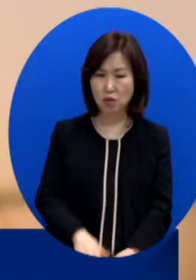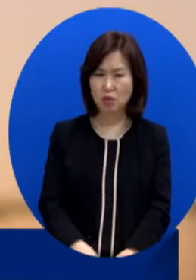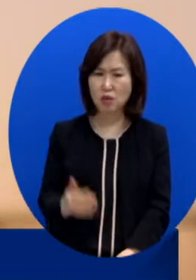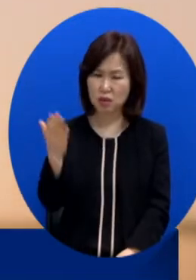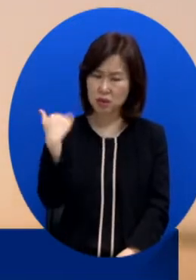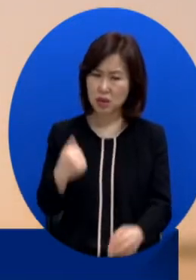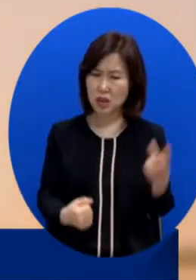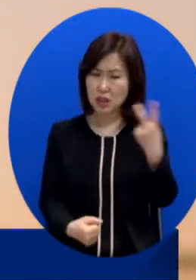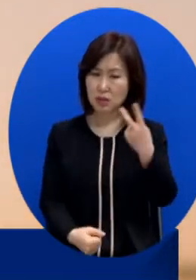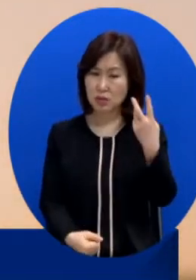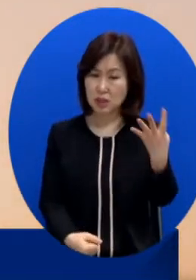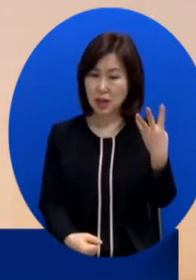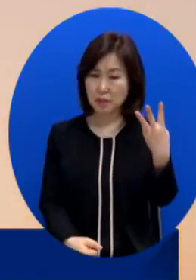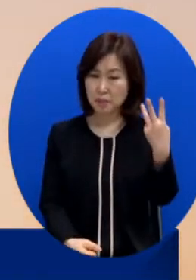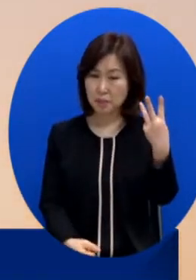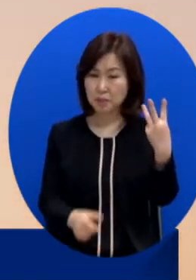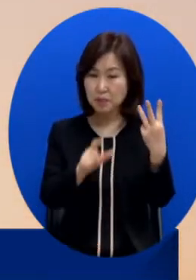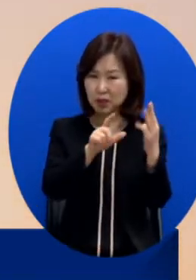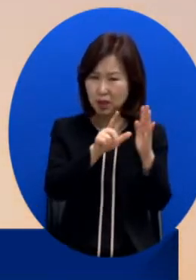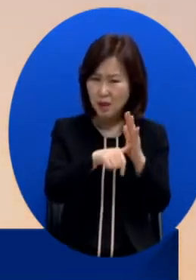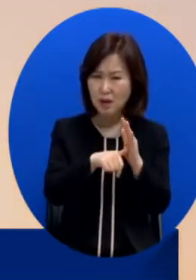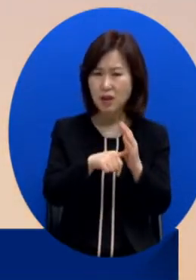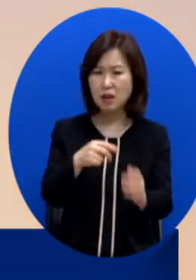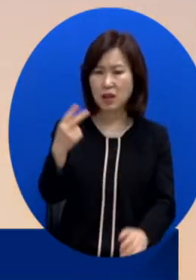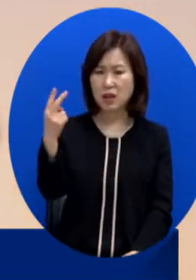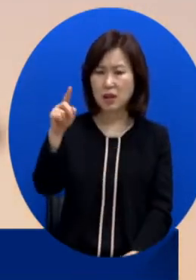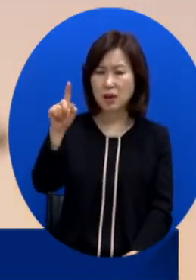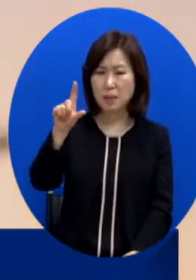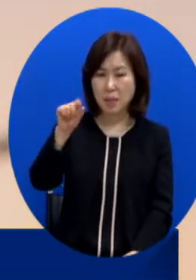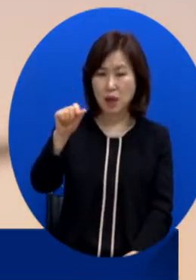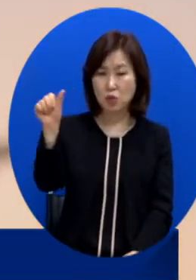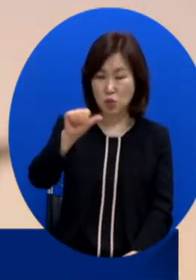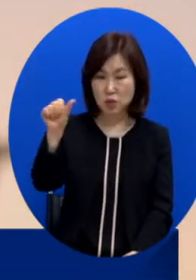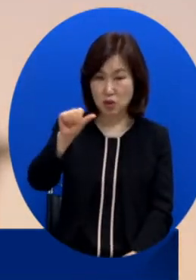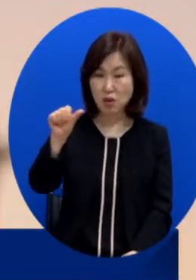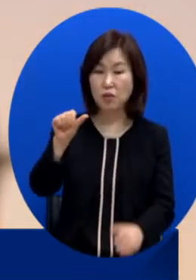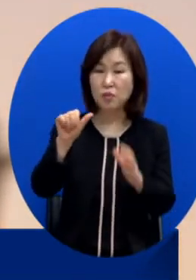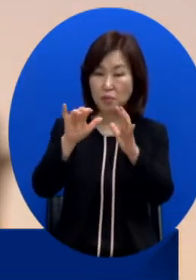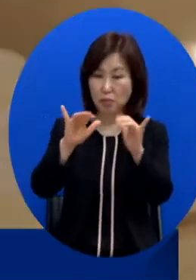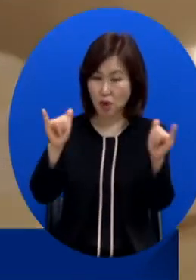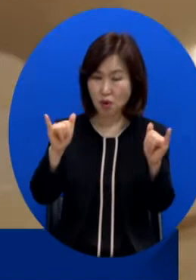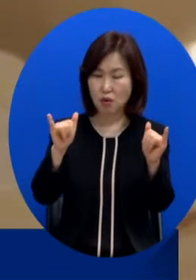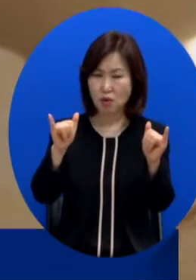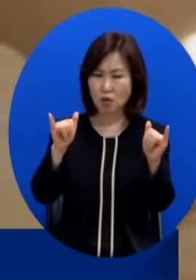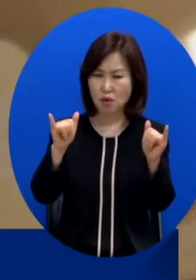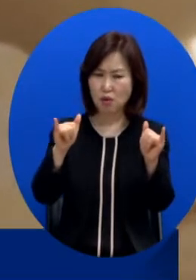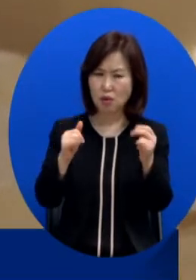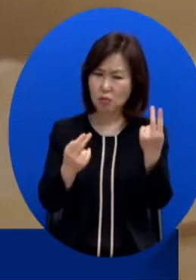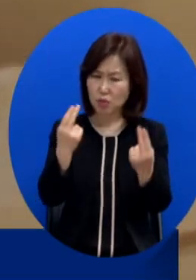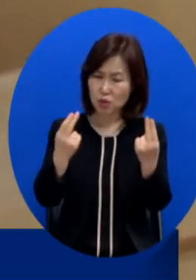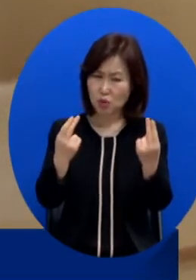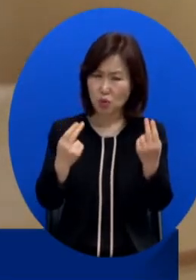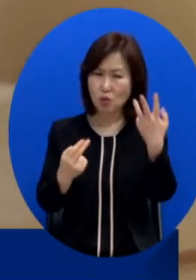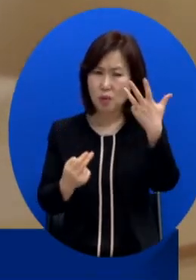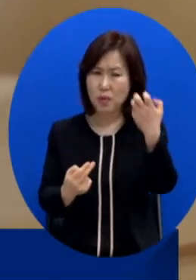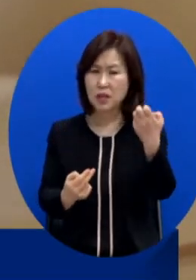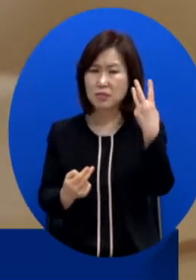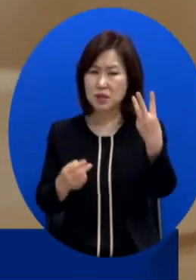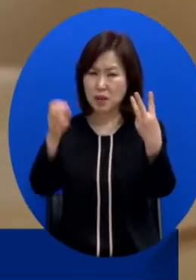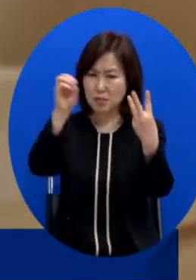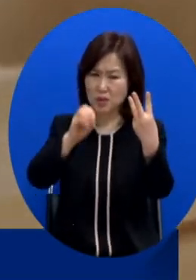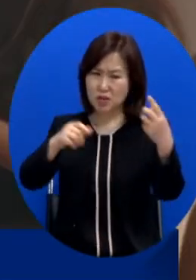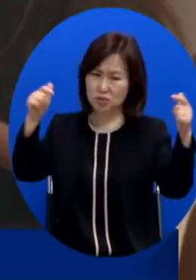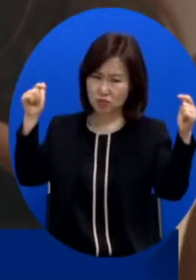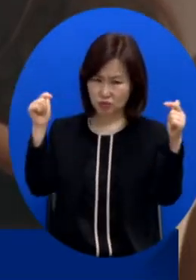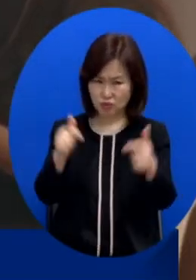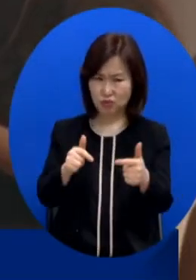if you're going to compare this number to the numbers of Christians before 2003, they were 1.5 million.